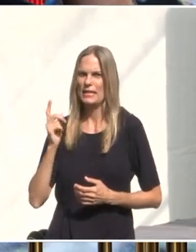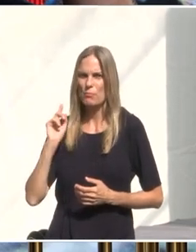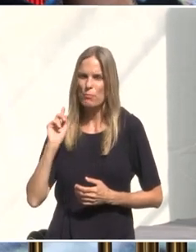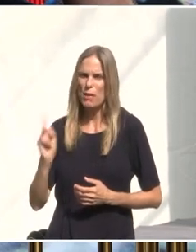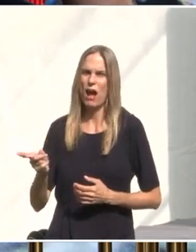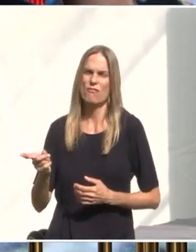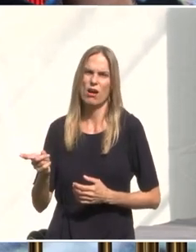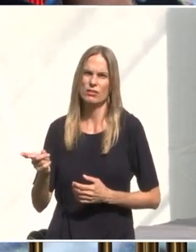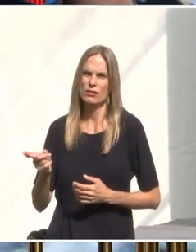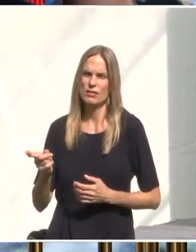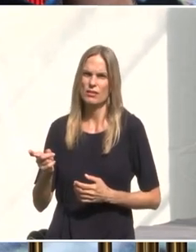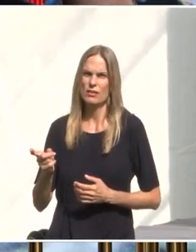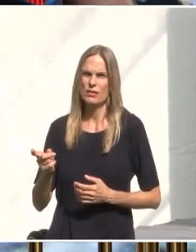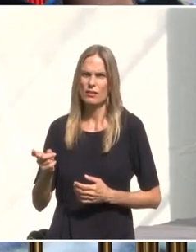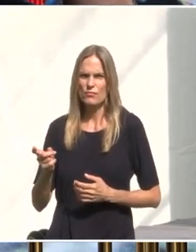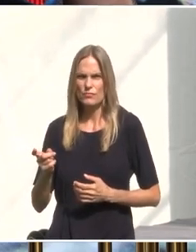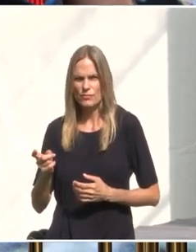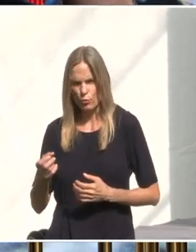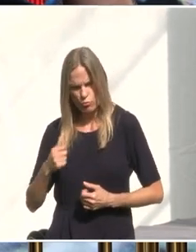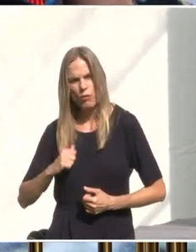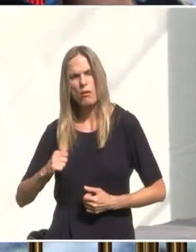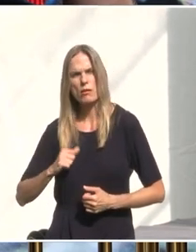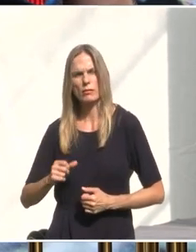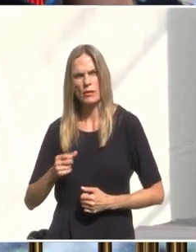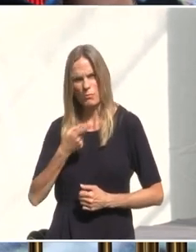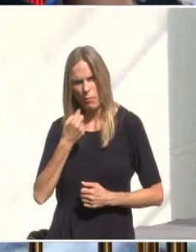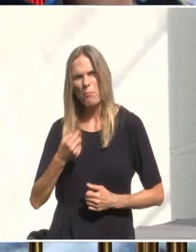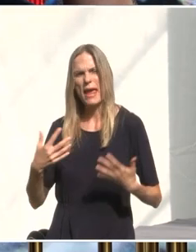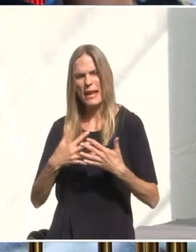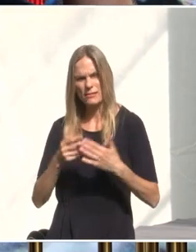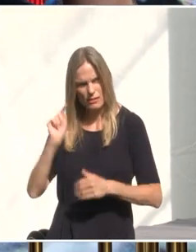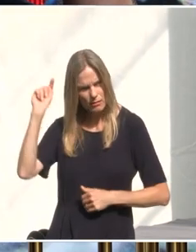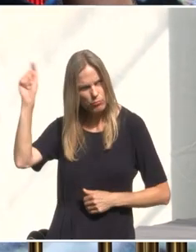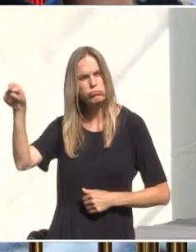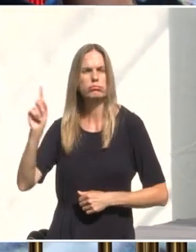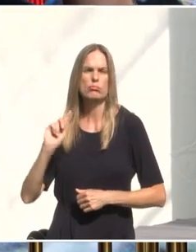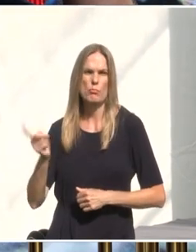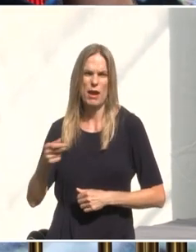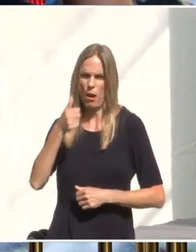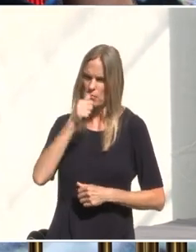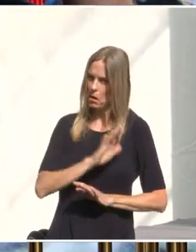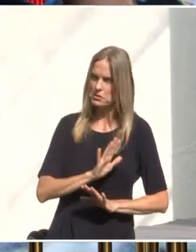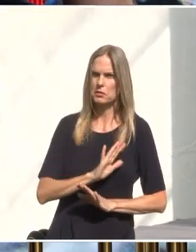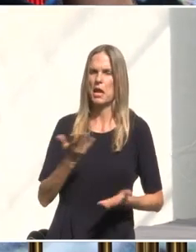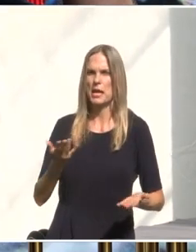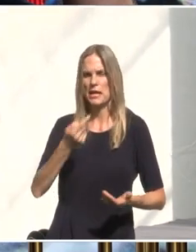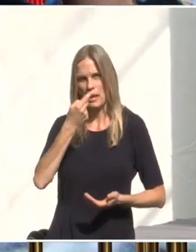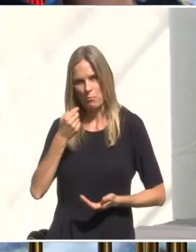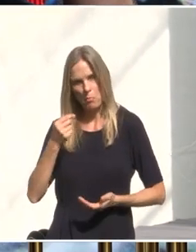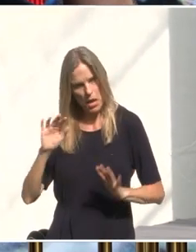should take the blame. Men go to war. Women don't. Men can